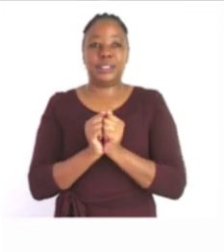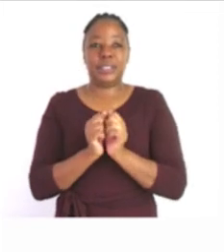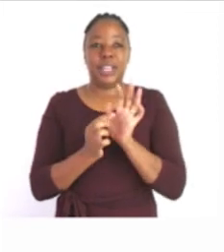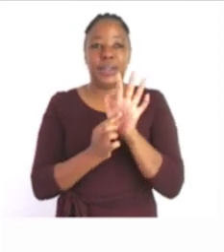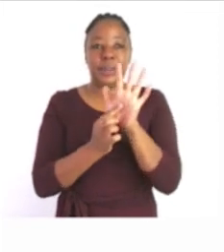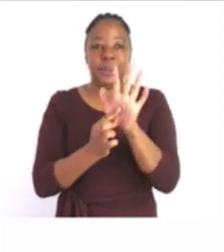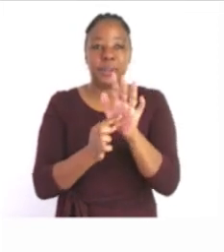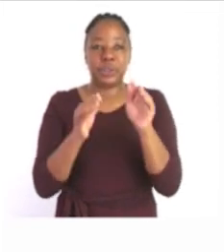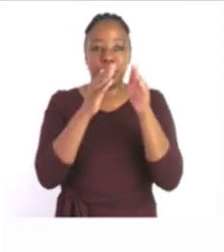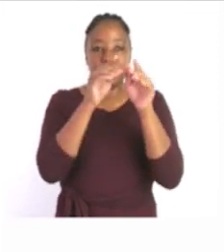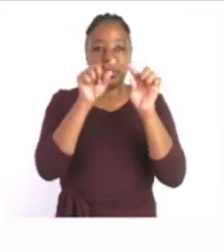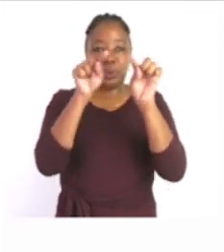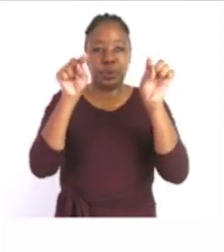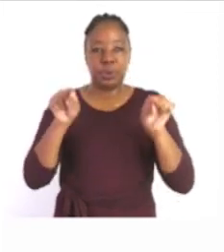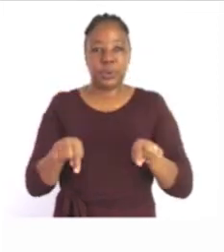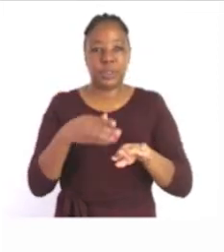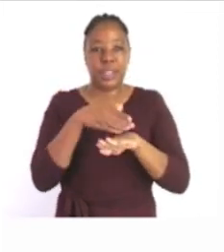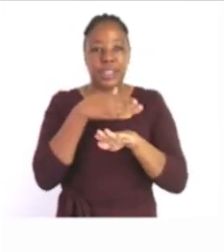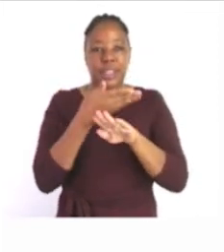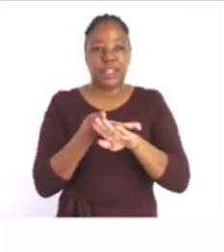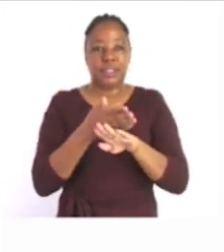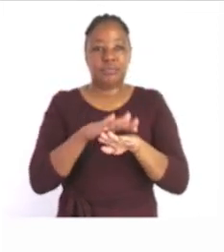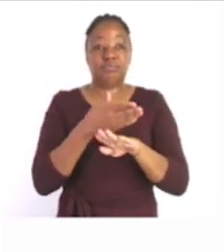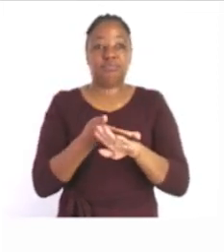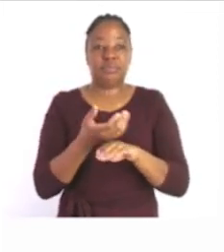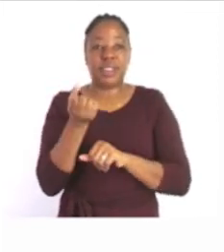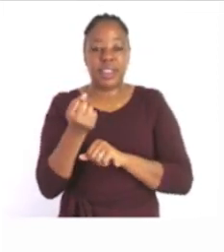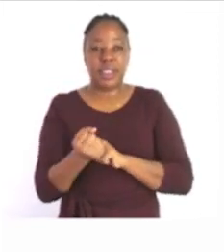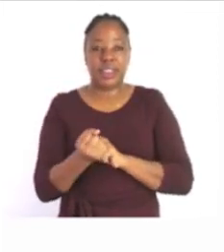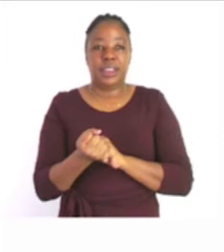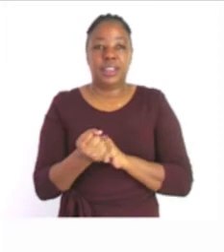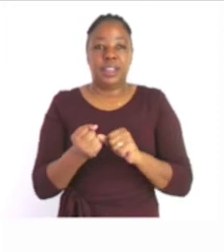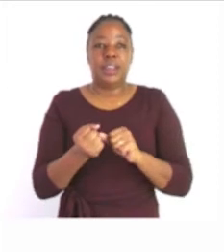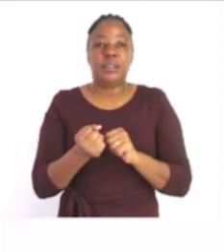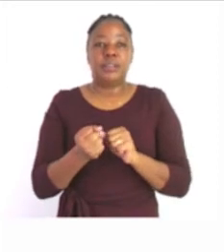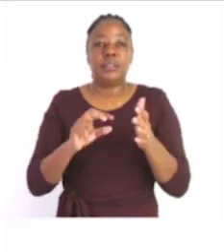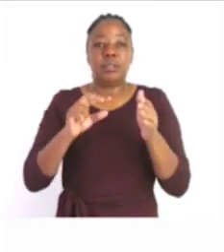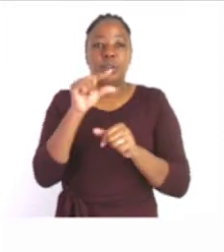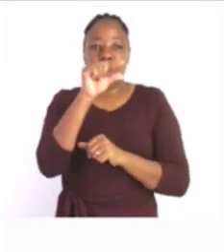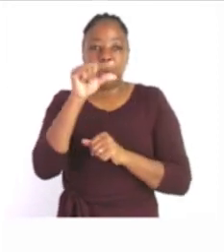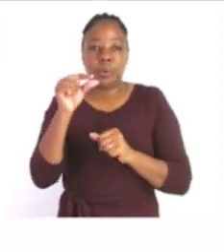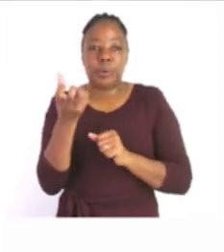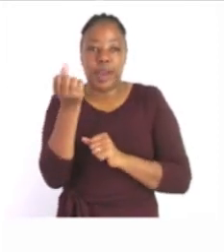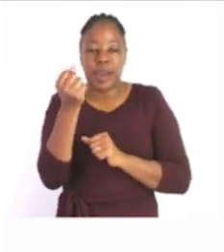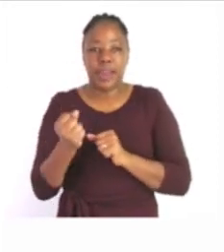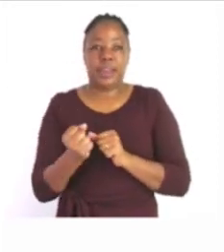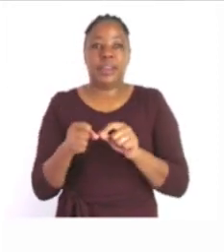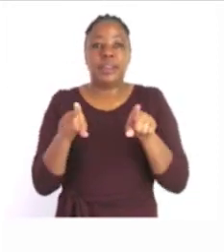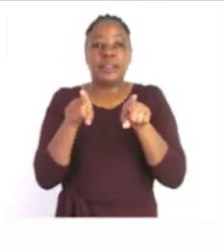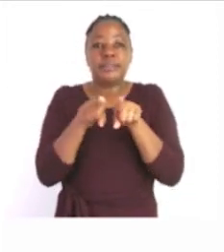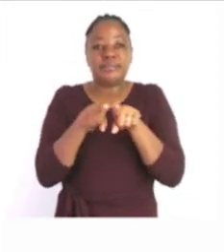about words that have the same letters which give them the same sound. On one side we have